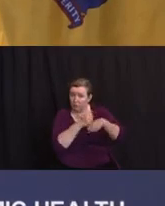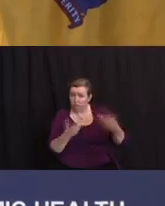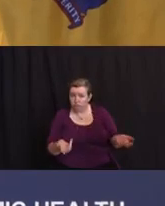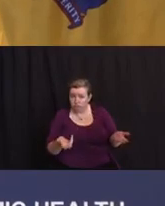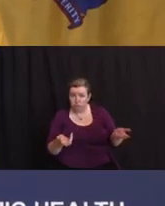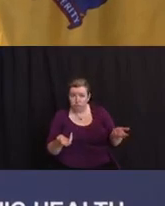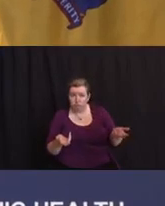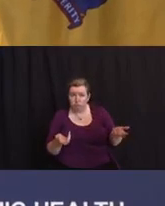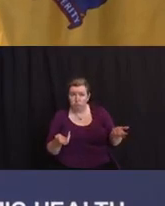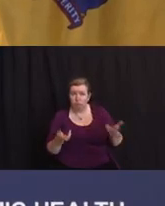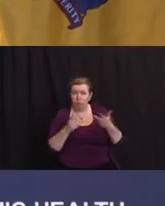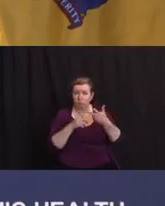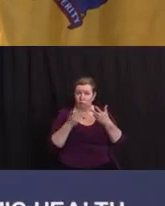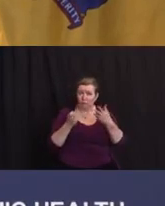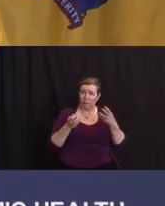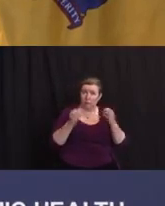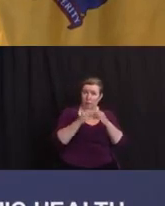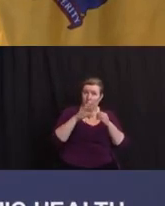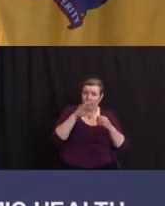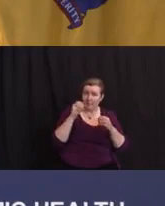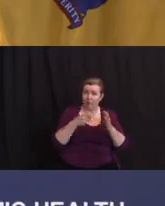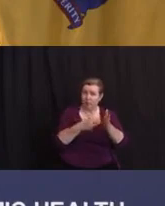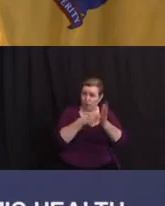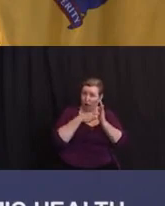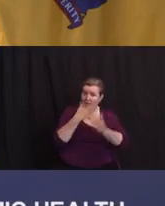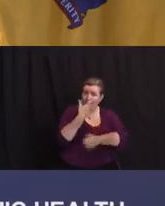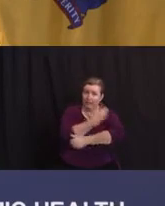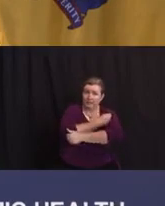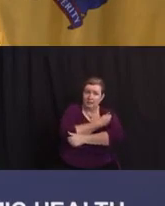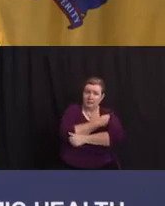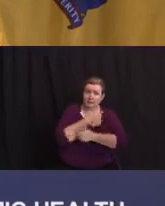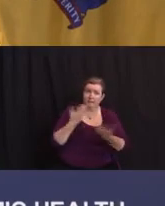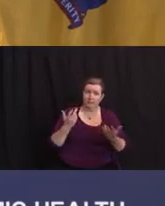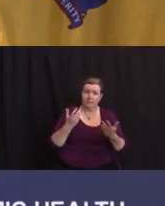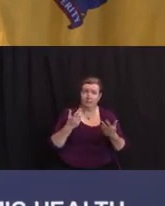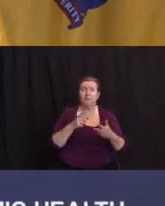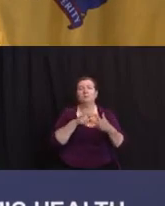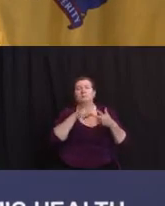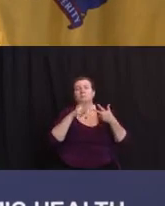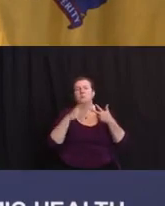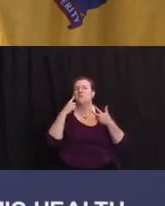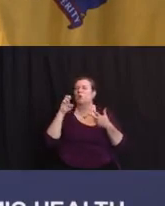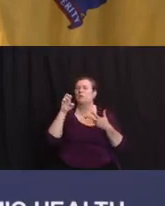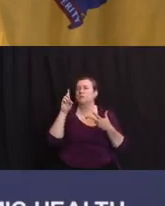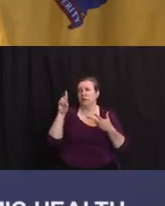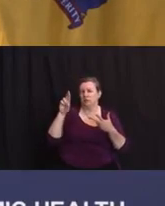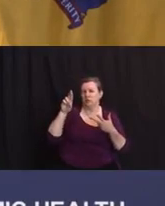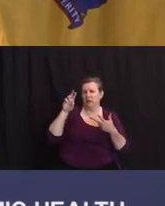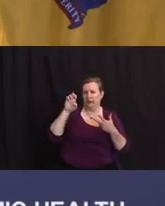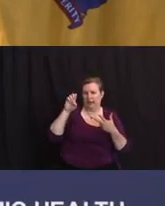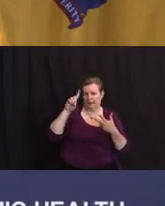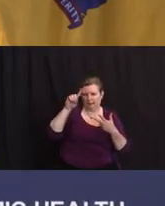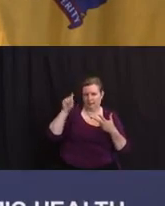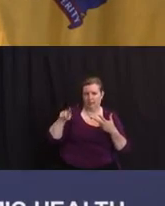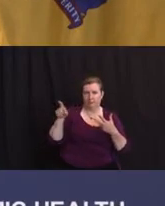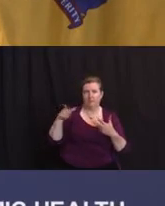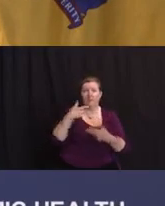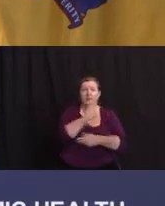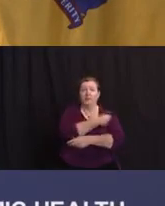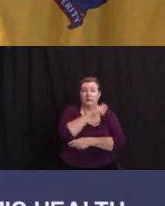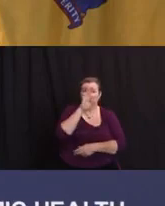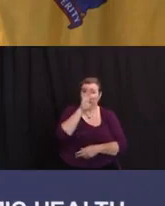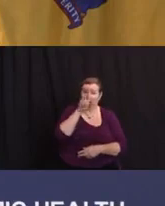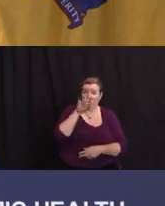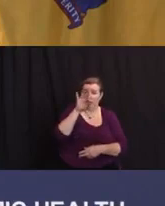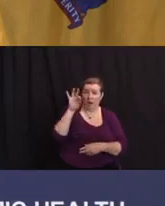vaccines for their employees? And for Dr. Lifshitz, can you really say that the vaccines are 99% plus effective with the data